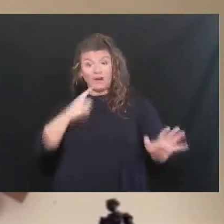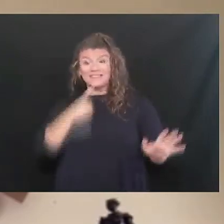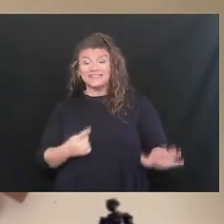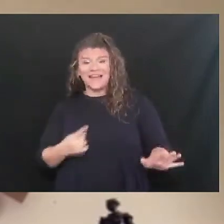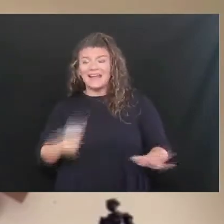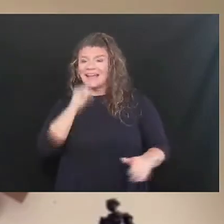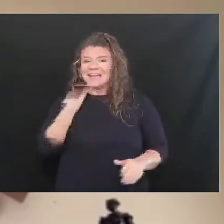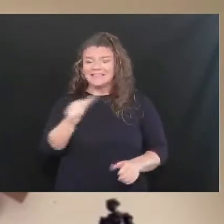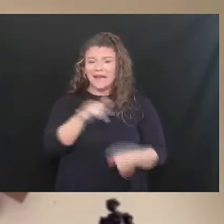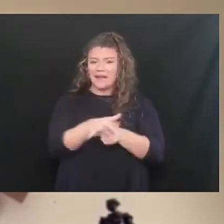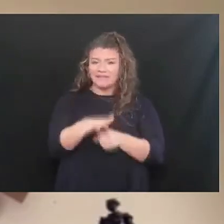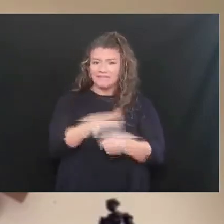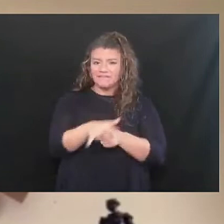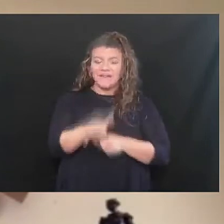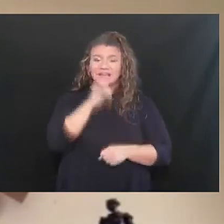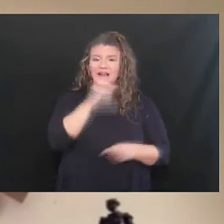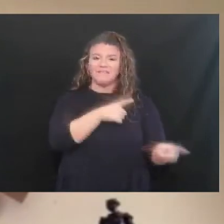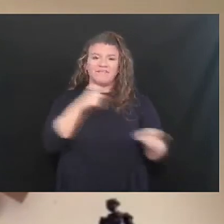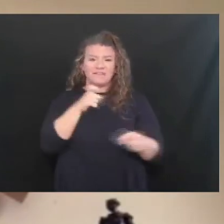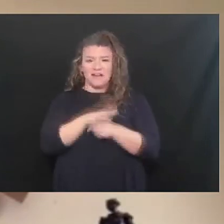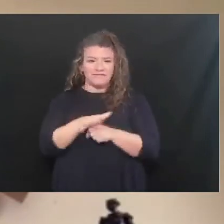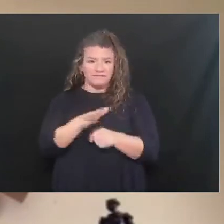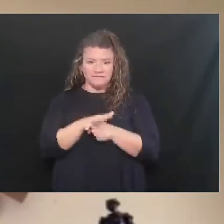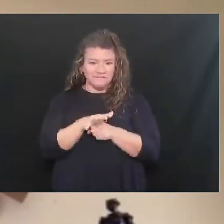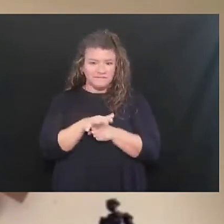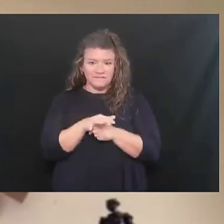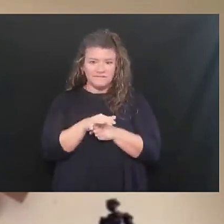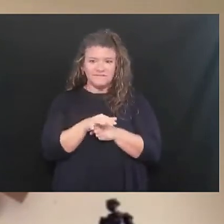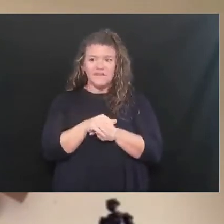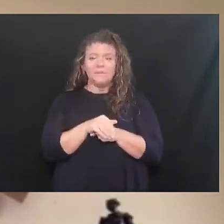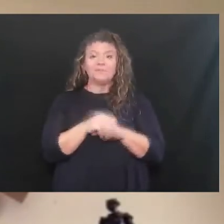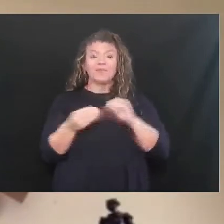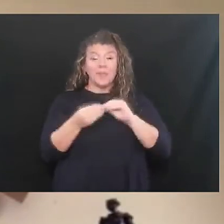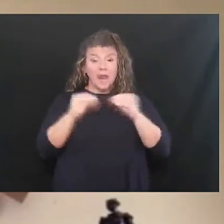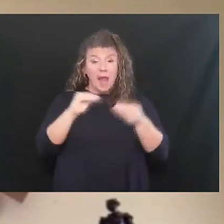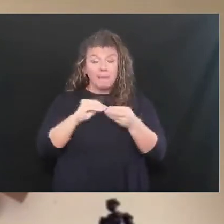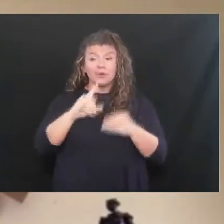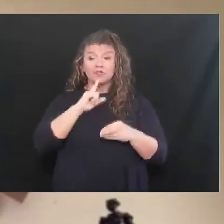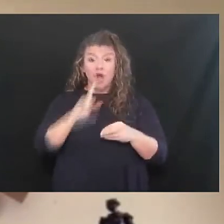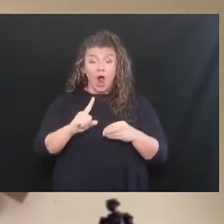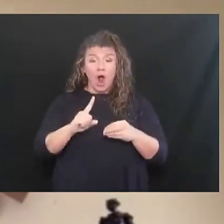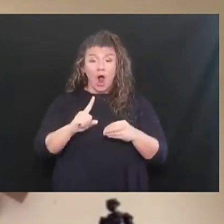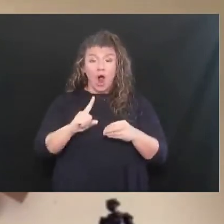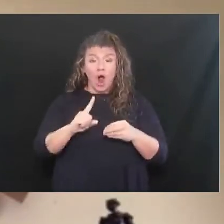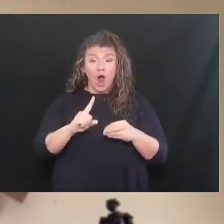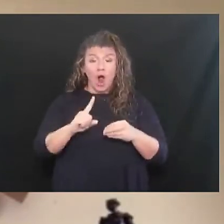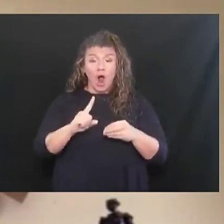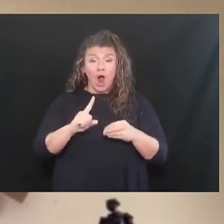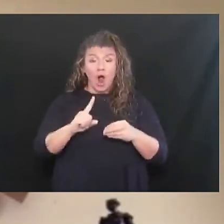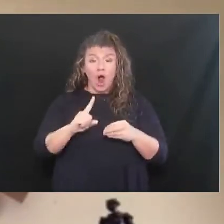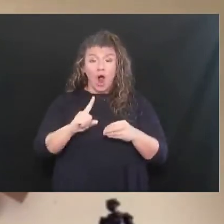not enough and it's not fast enough. The numbers are moving on us rapidly.